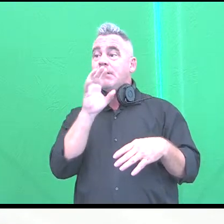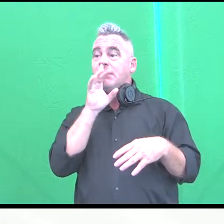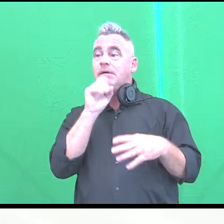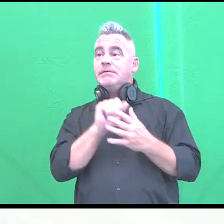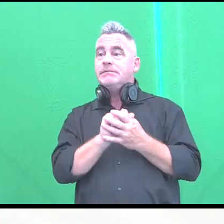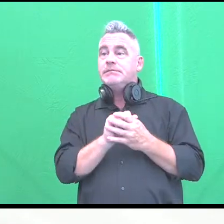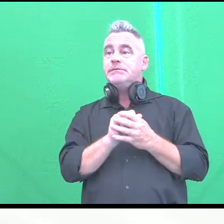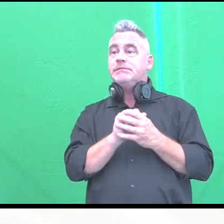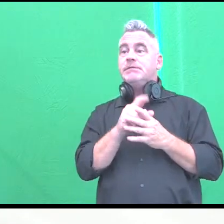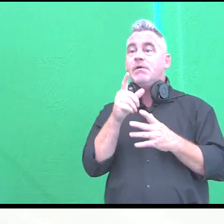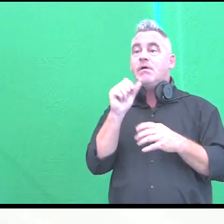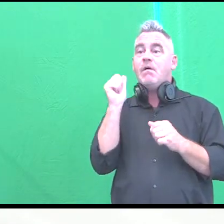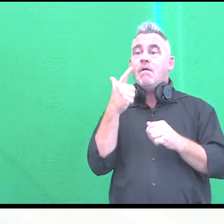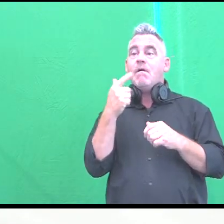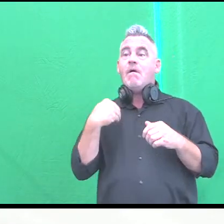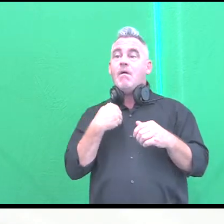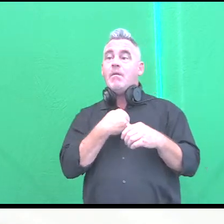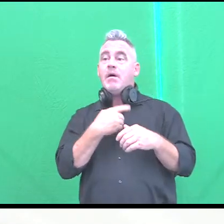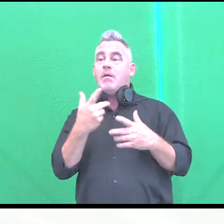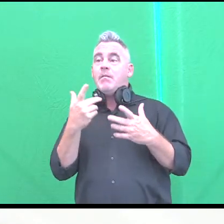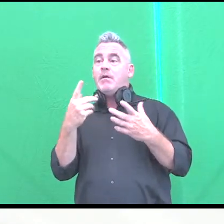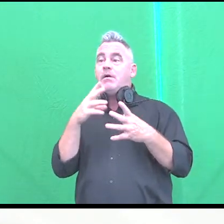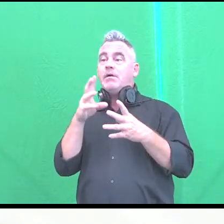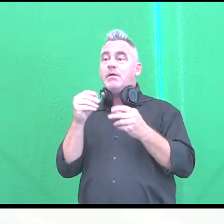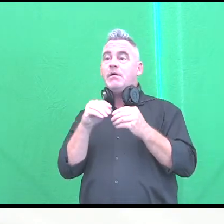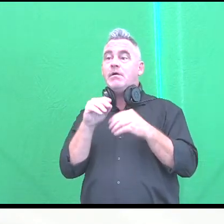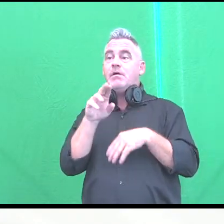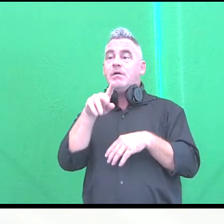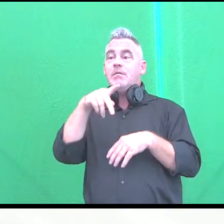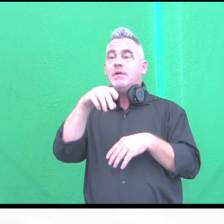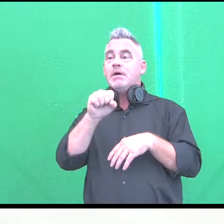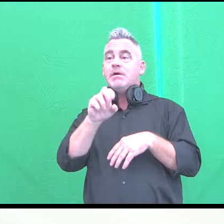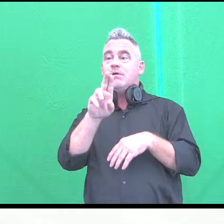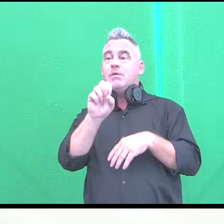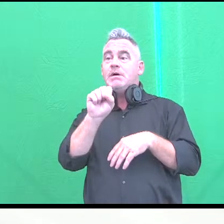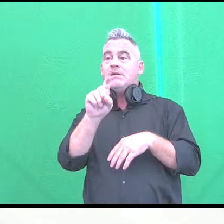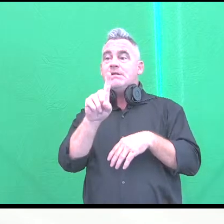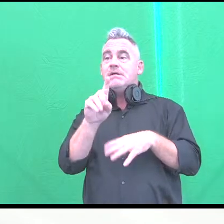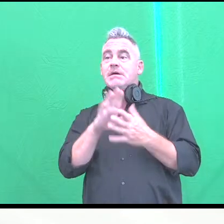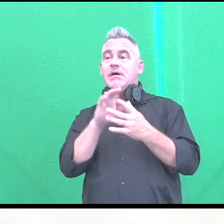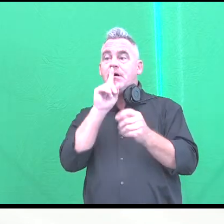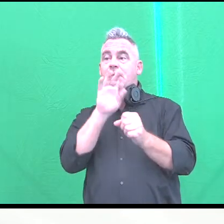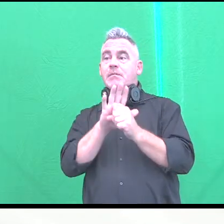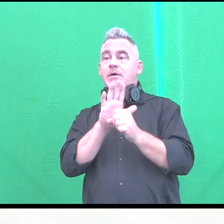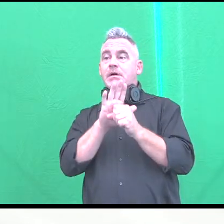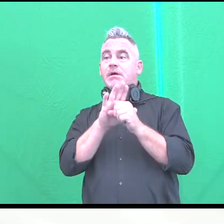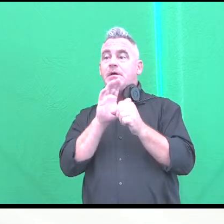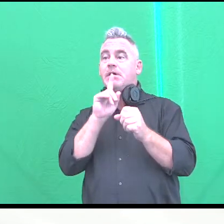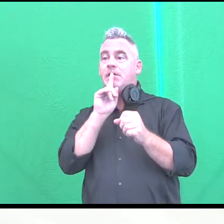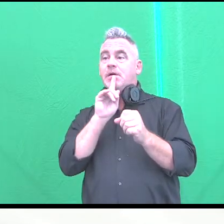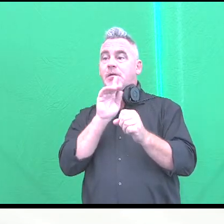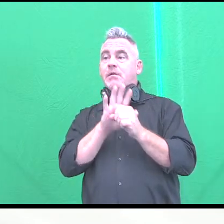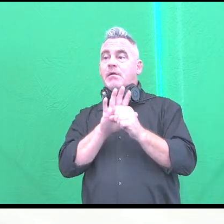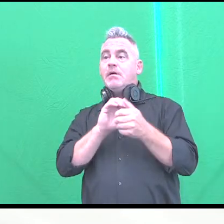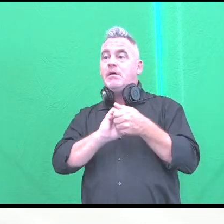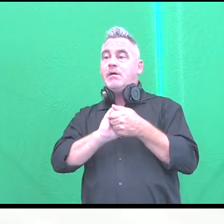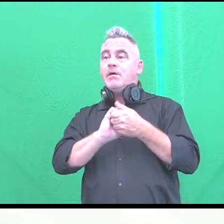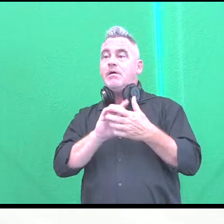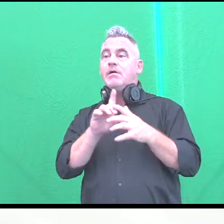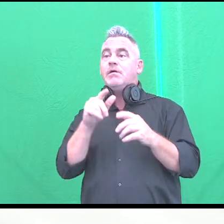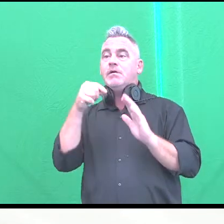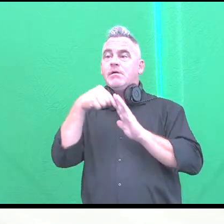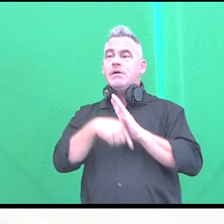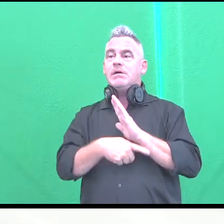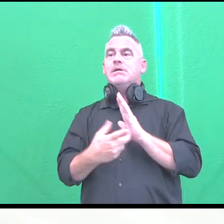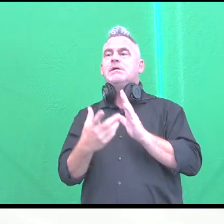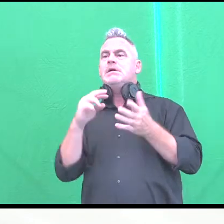All members of Palm Springs Unified School District are united in our commitment to equity. We create deep, meaningful